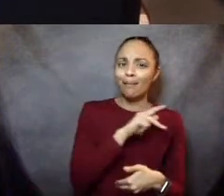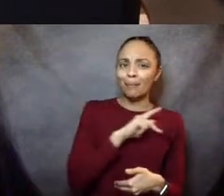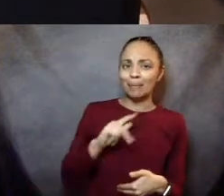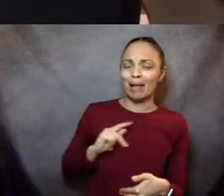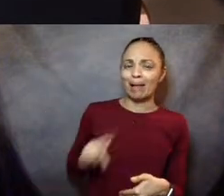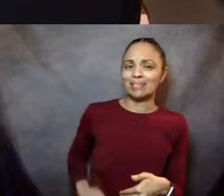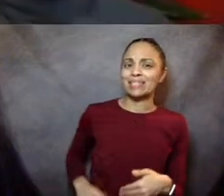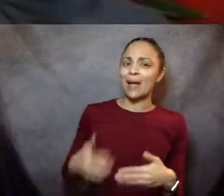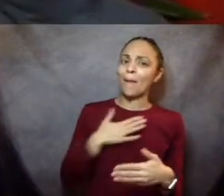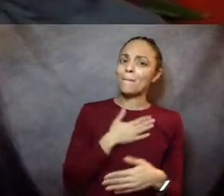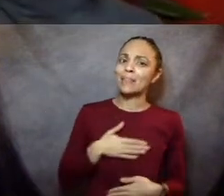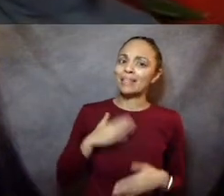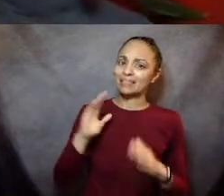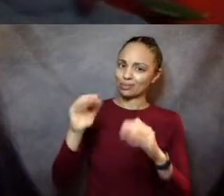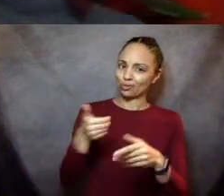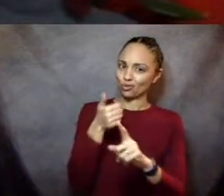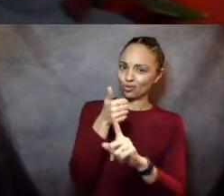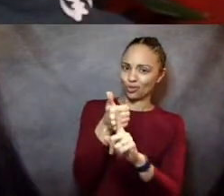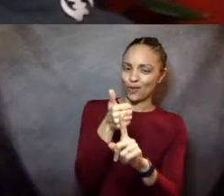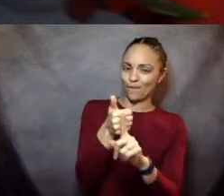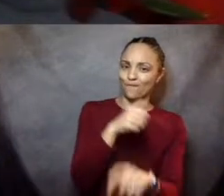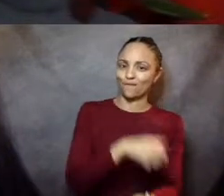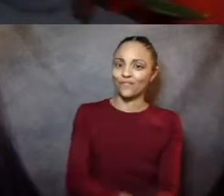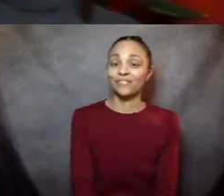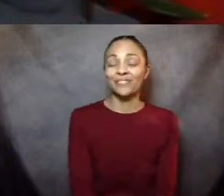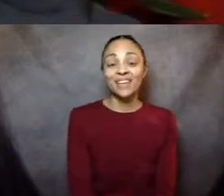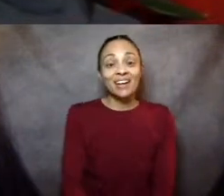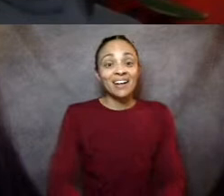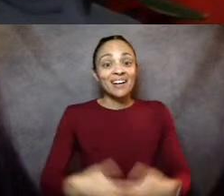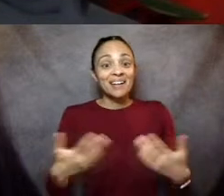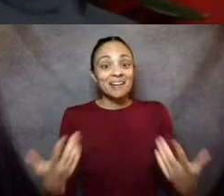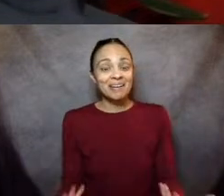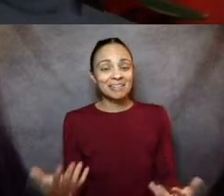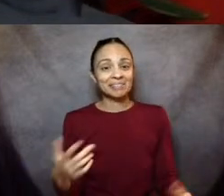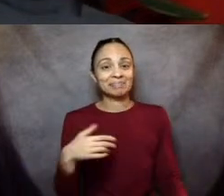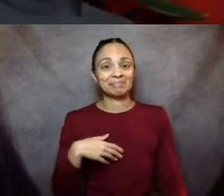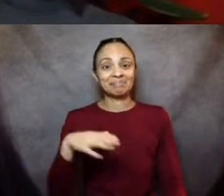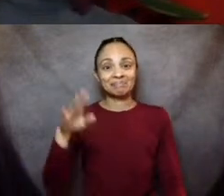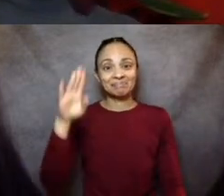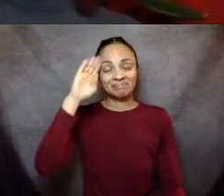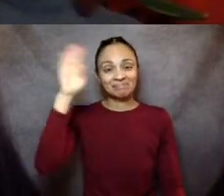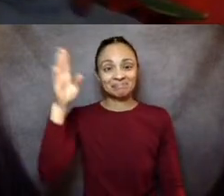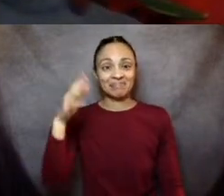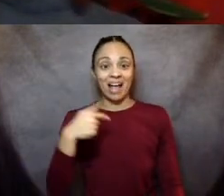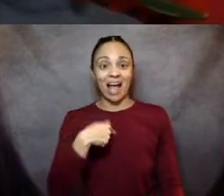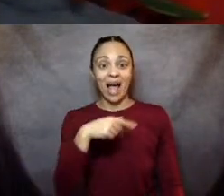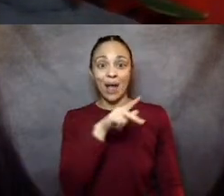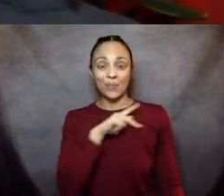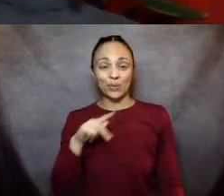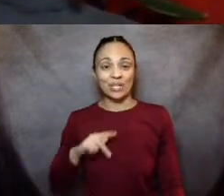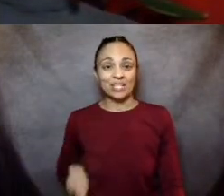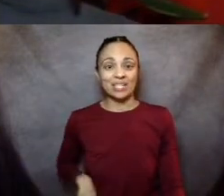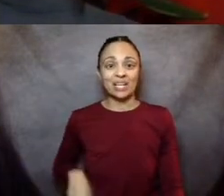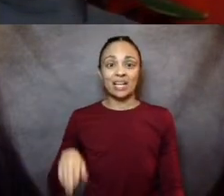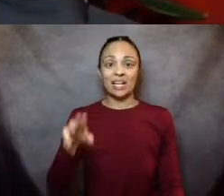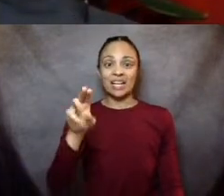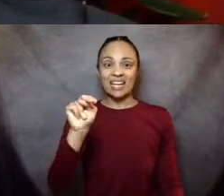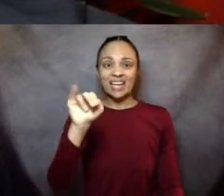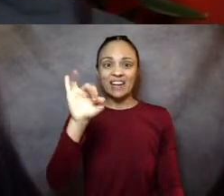Introduce yourself. Oh, I am Princess Nifer